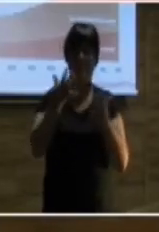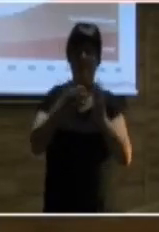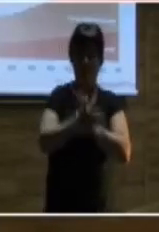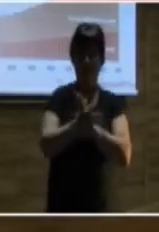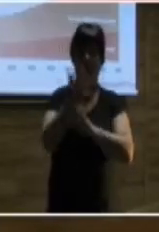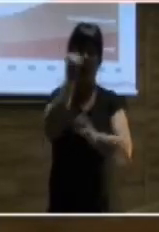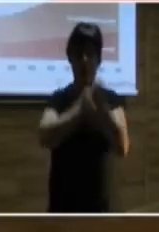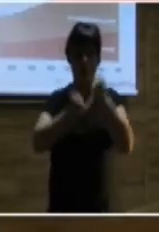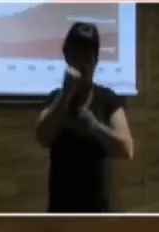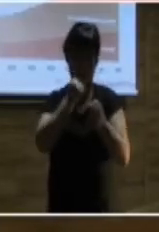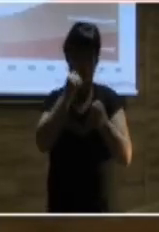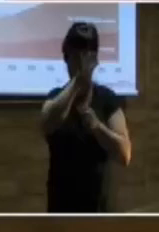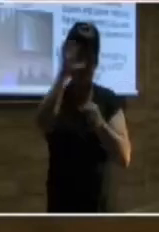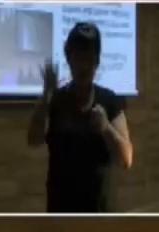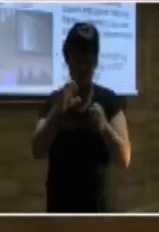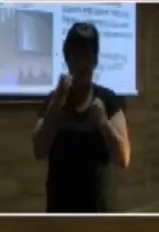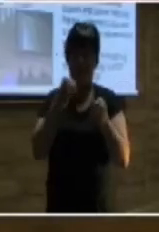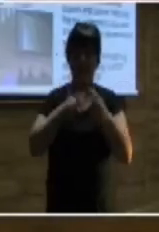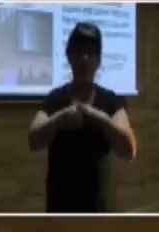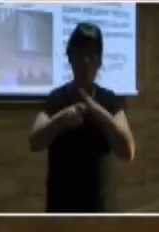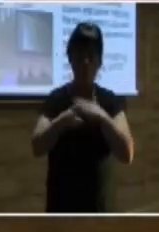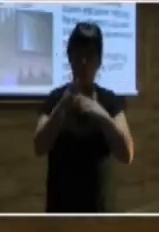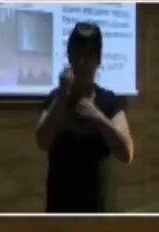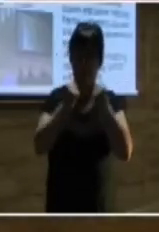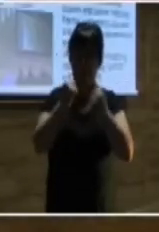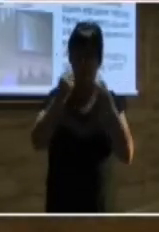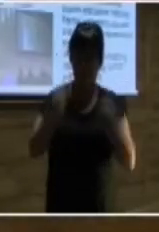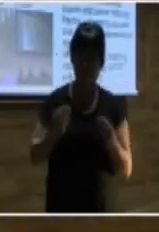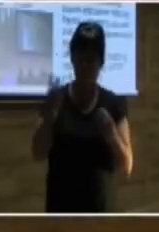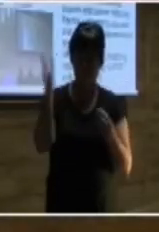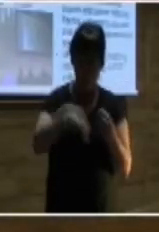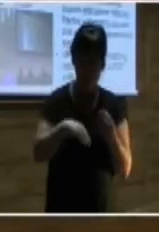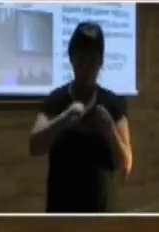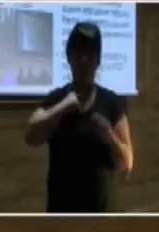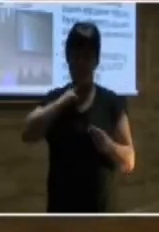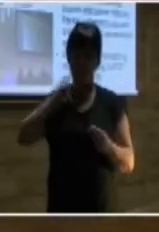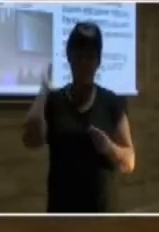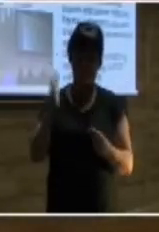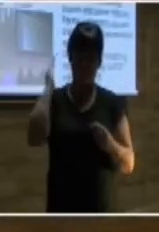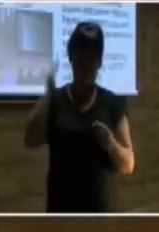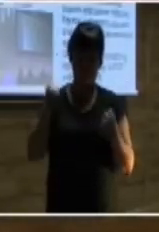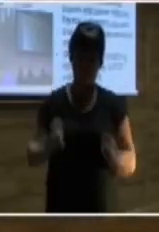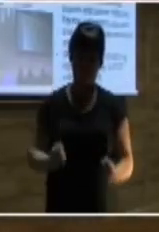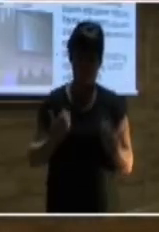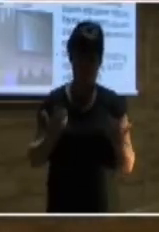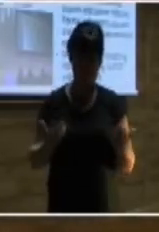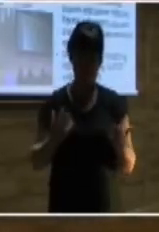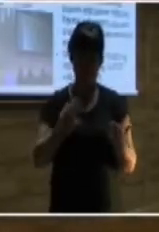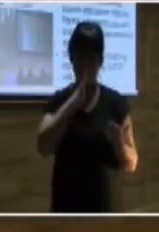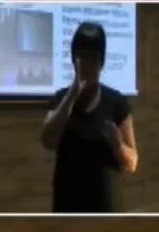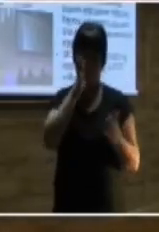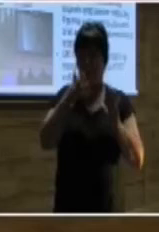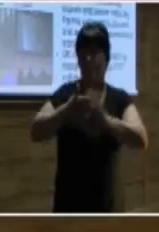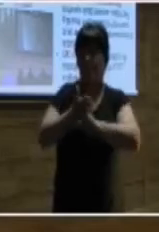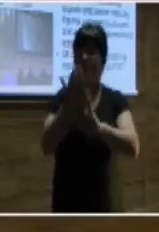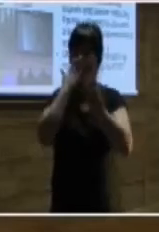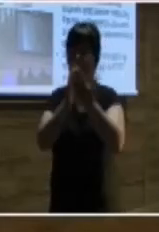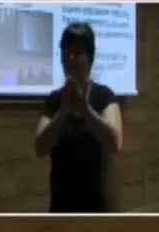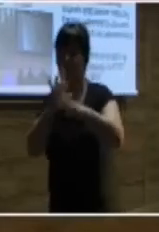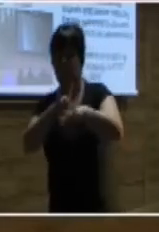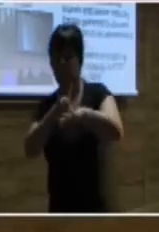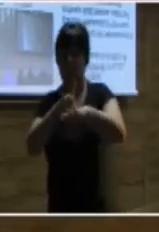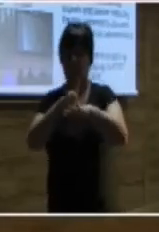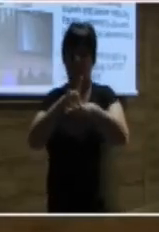it, the impact is truly enormous. So what are we doing on a global stage?